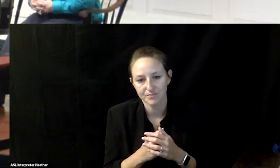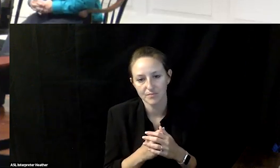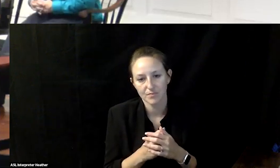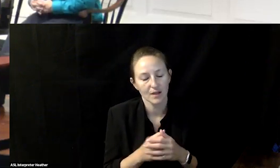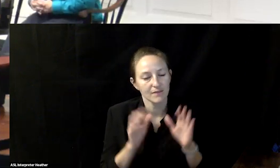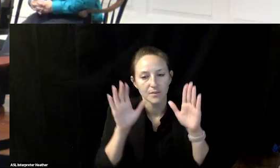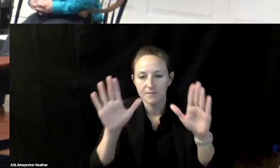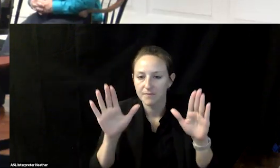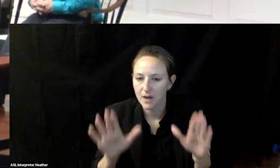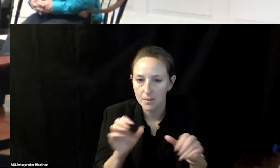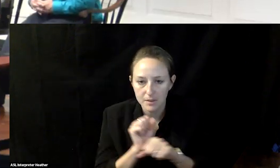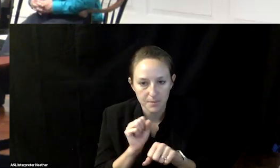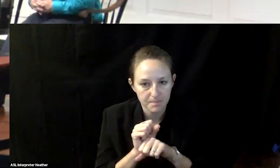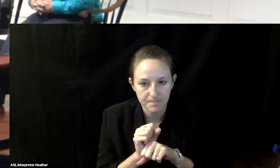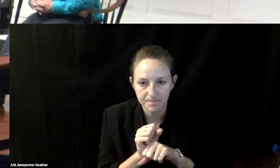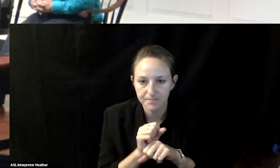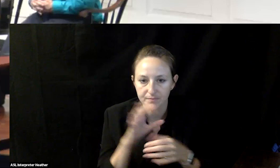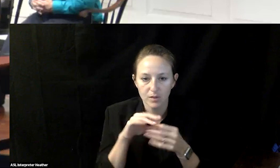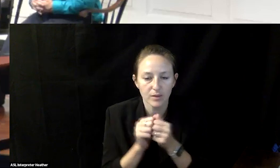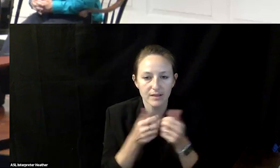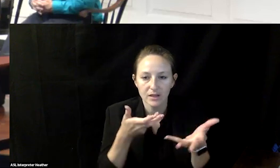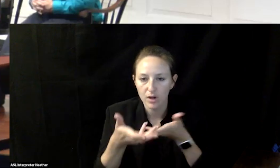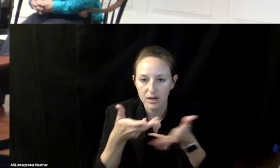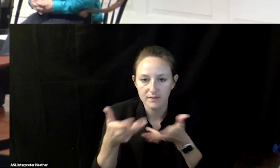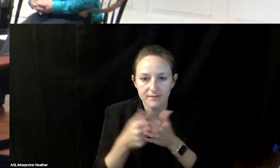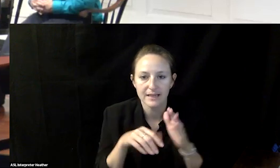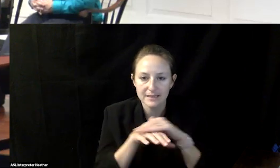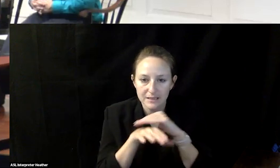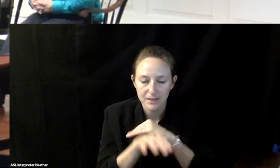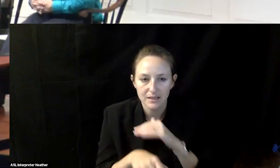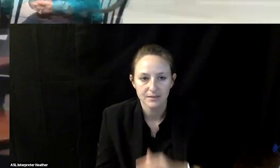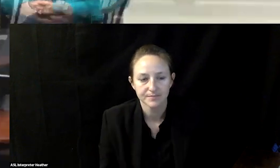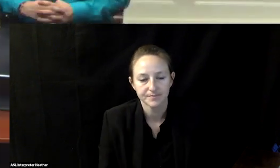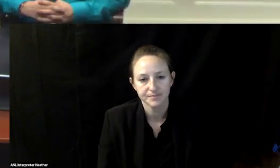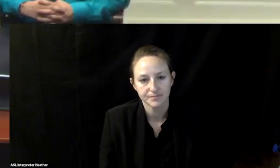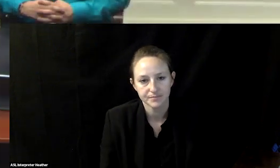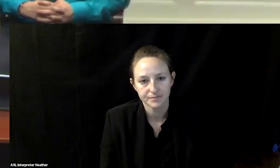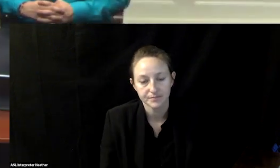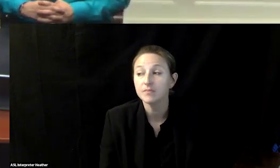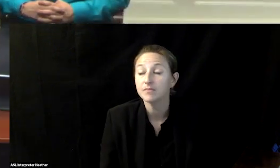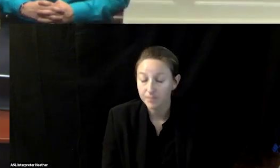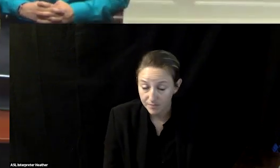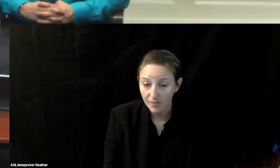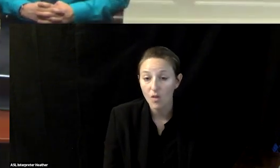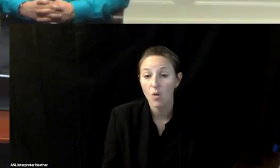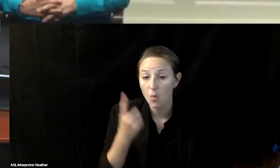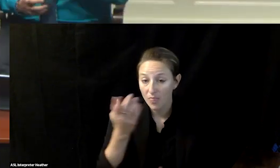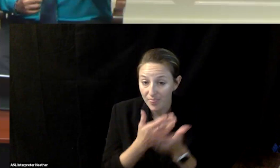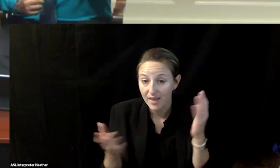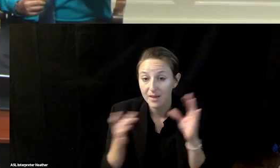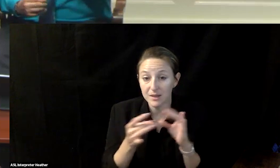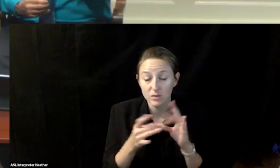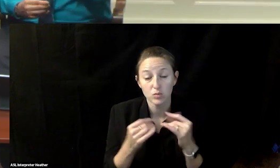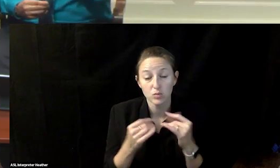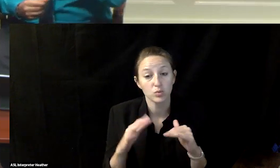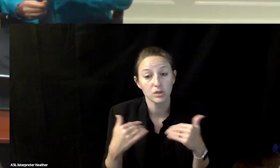a phenomenal job with interactivity and accessibility. One of the things I'll mention, one of the